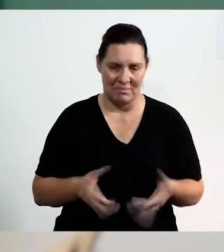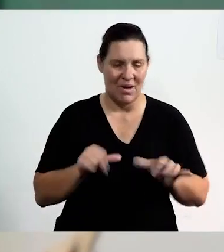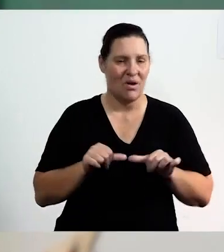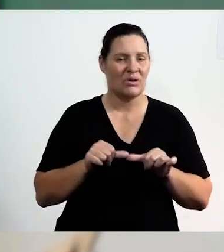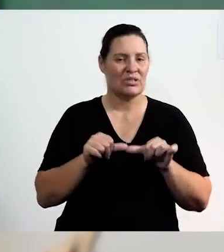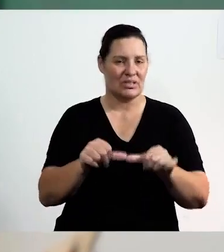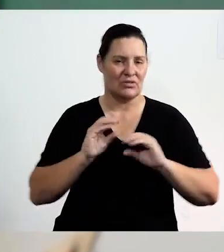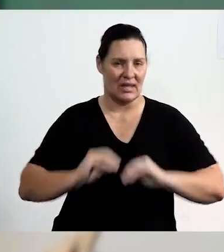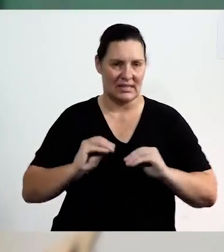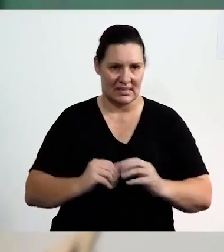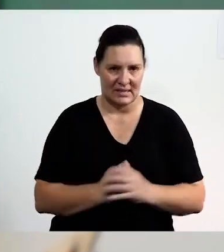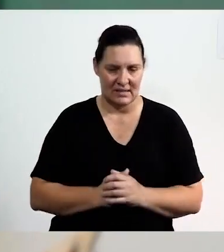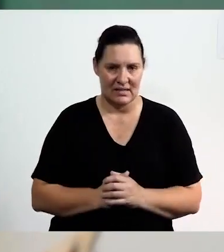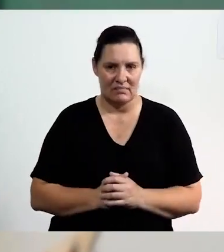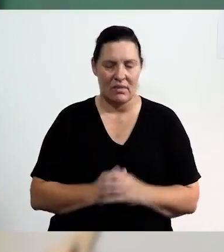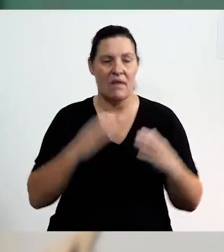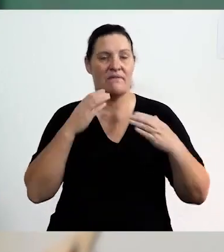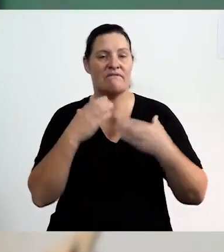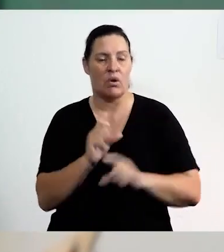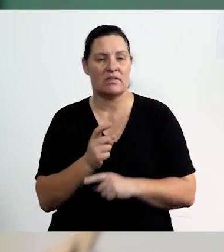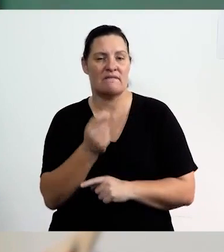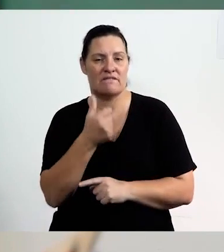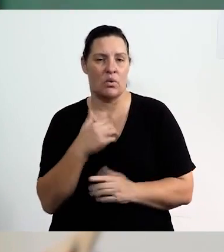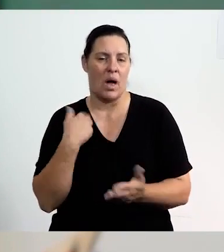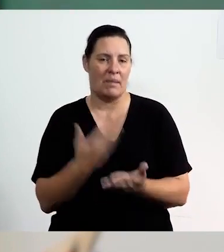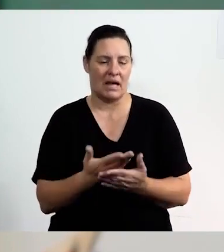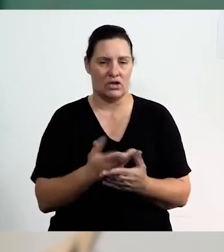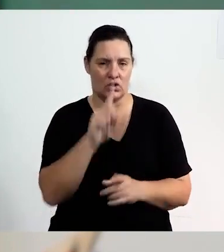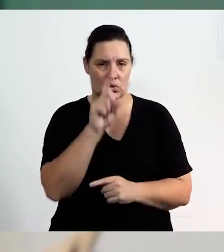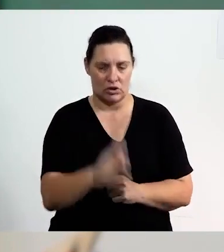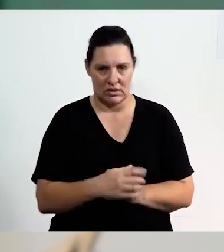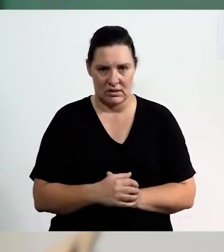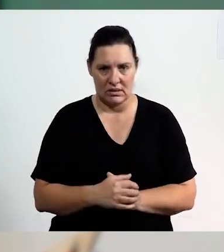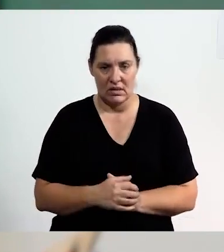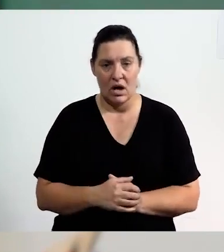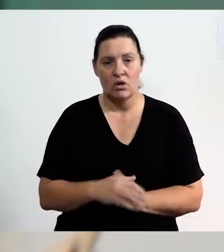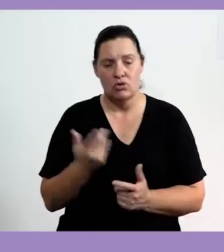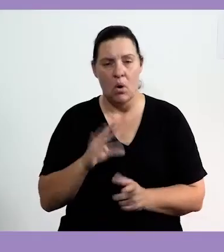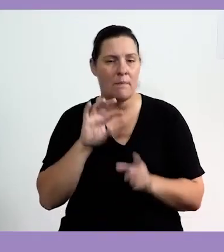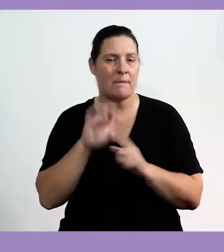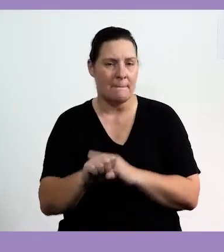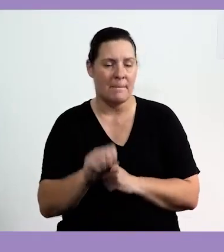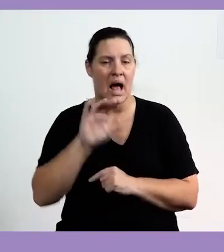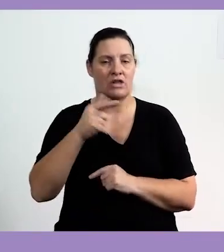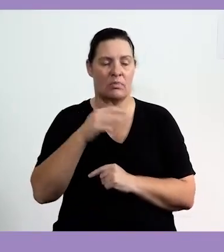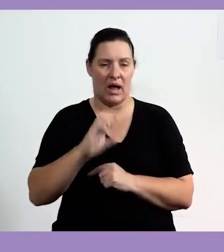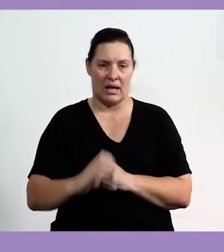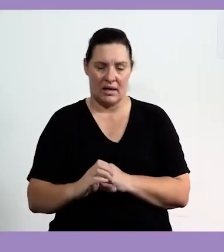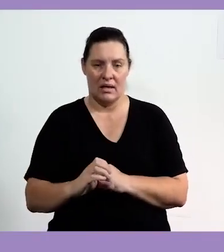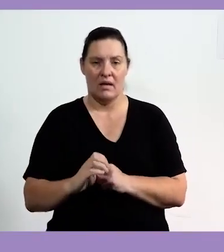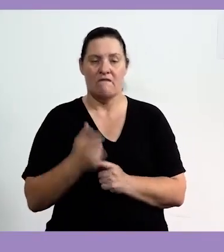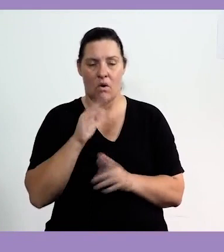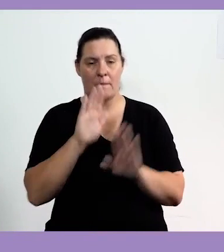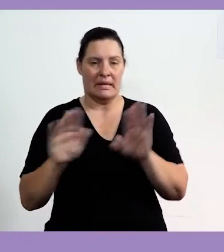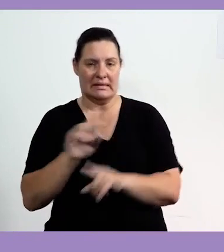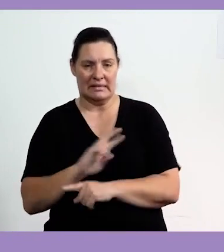Welcome back, and let's continue with our lesson. Let's focus on a few application questions. So let us determine the algebraic